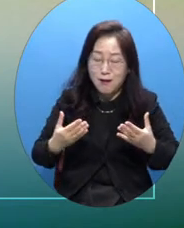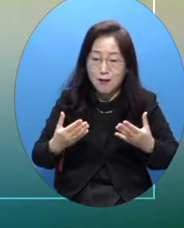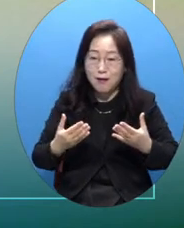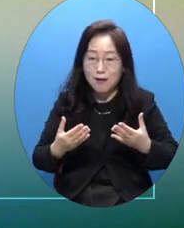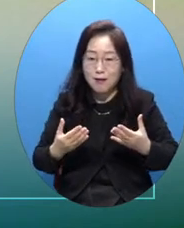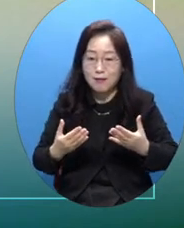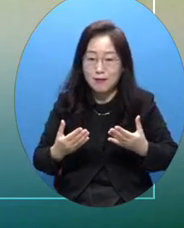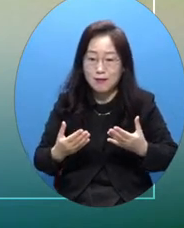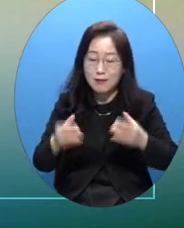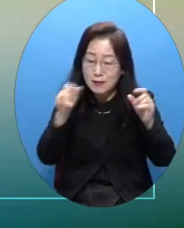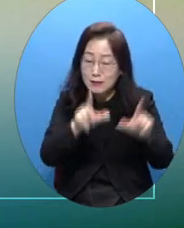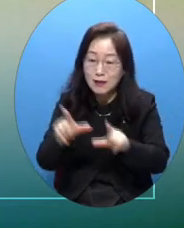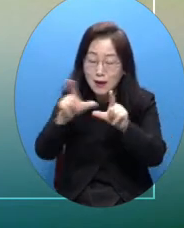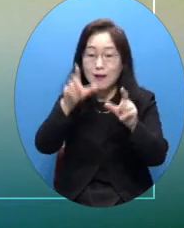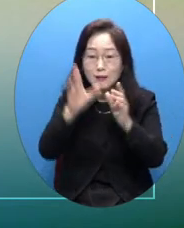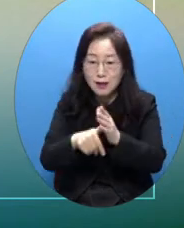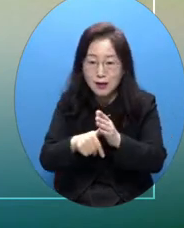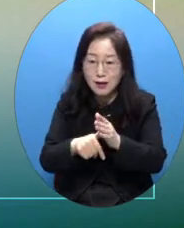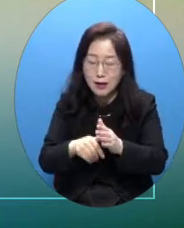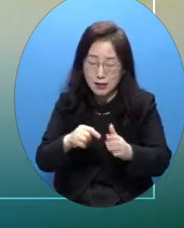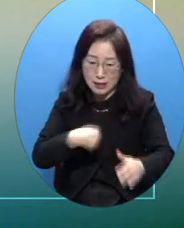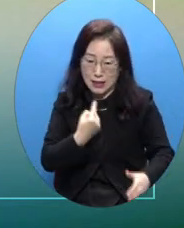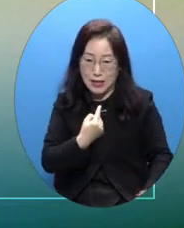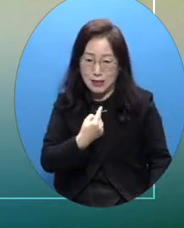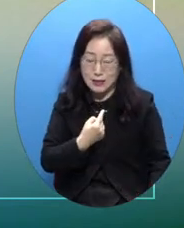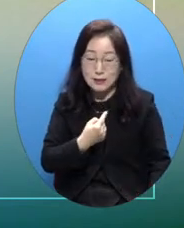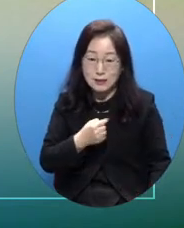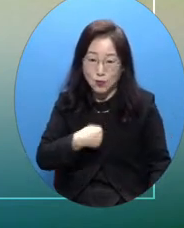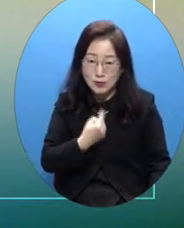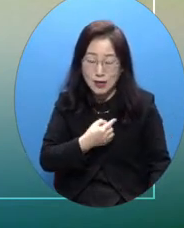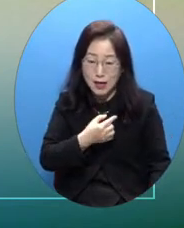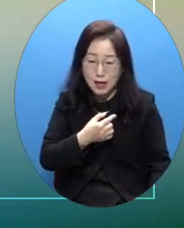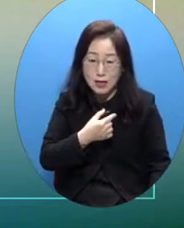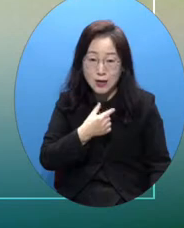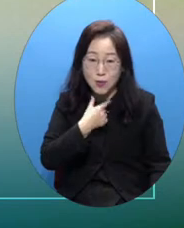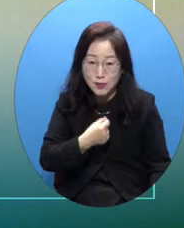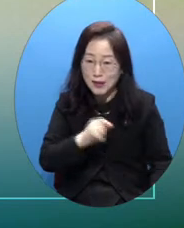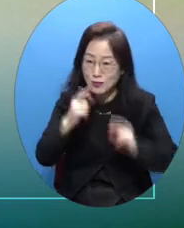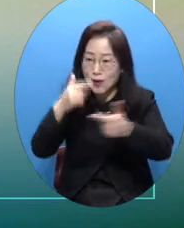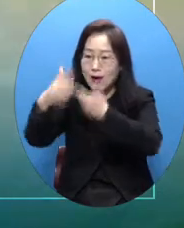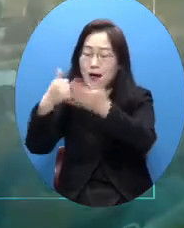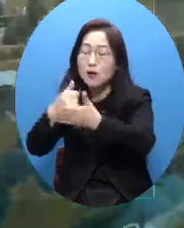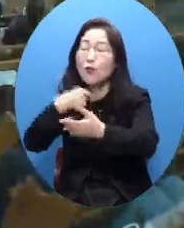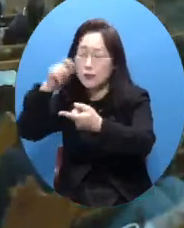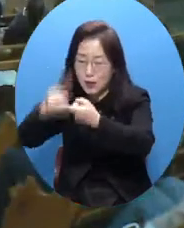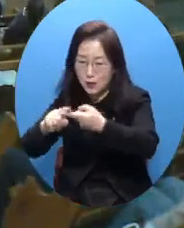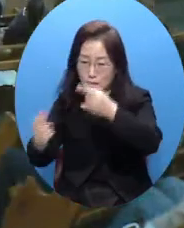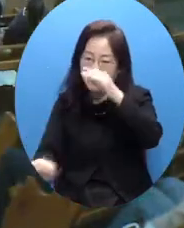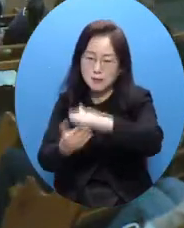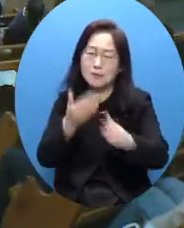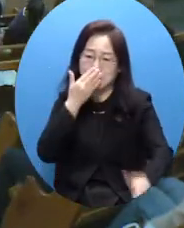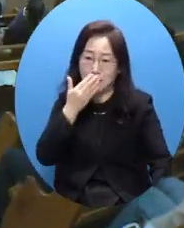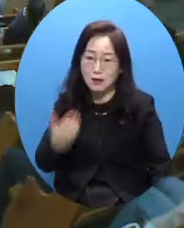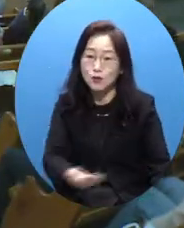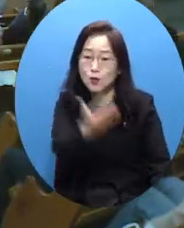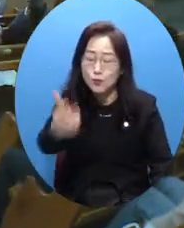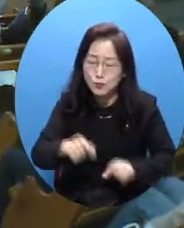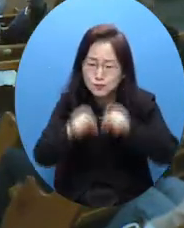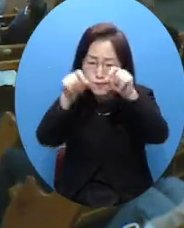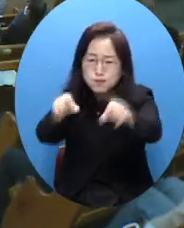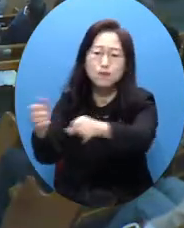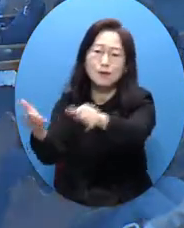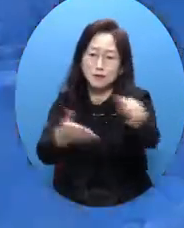to read the Bible and pray according to the word only then can we see God's will not